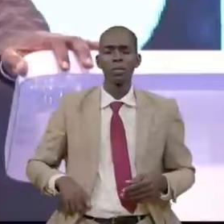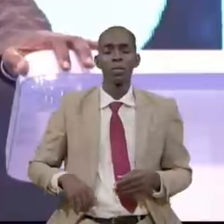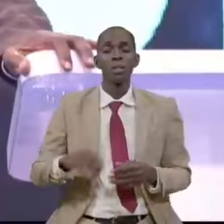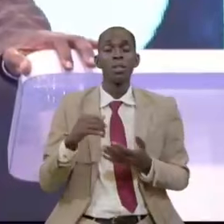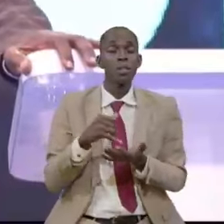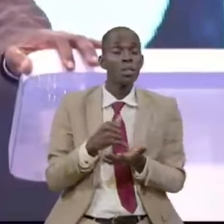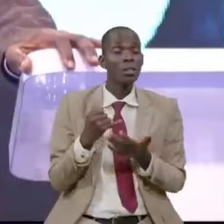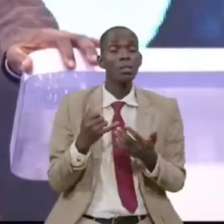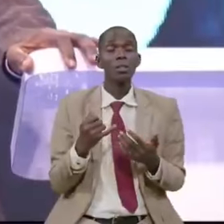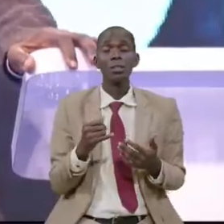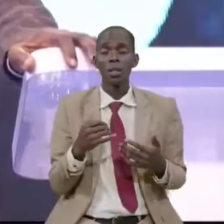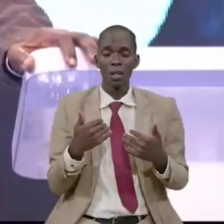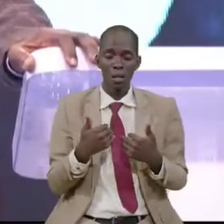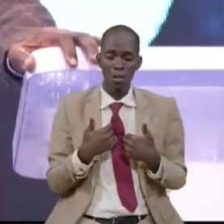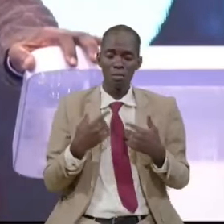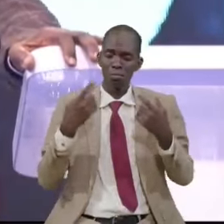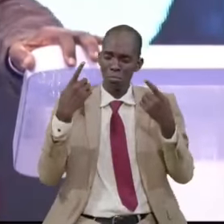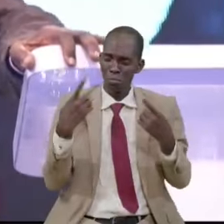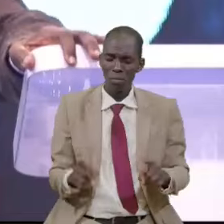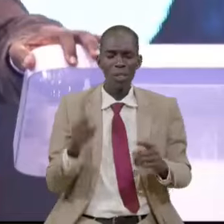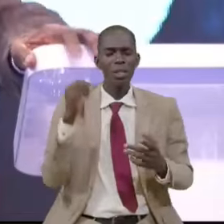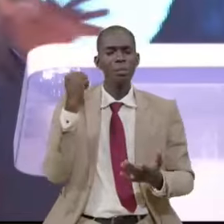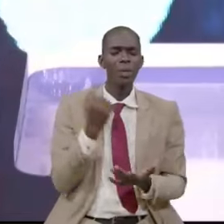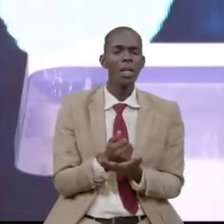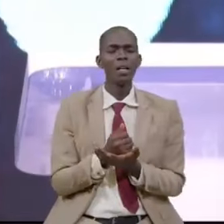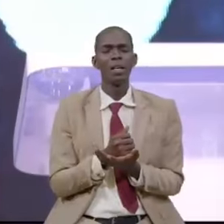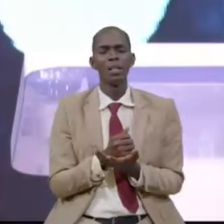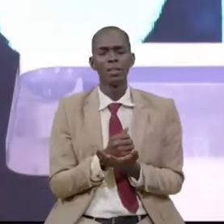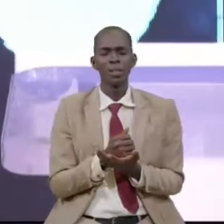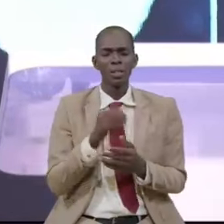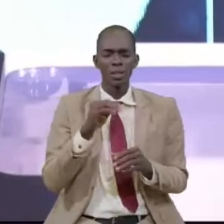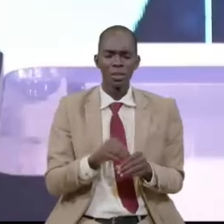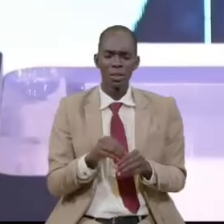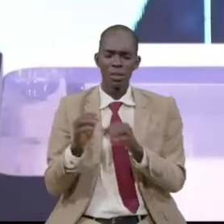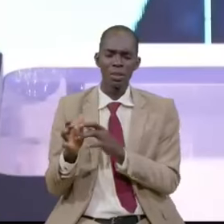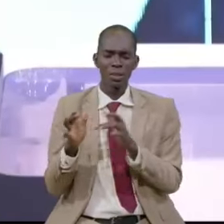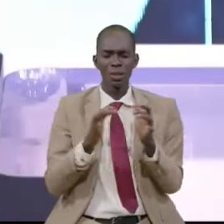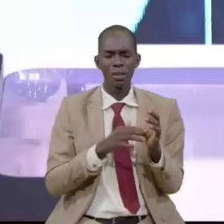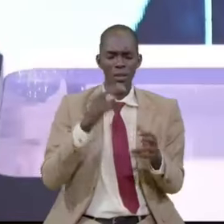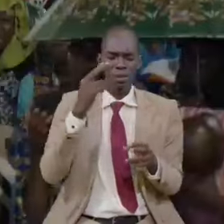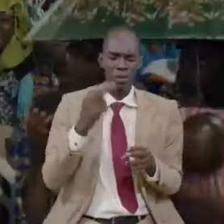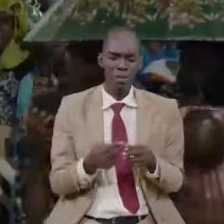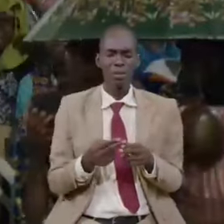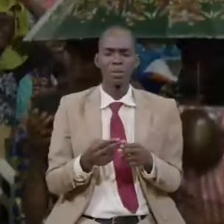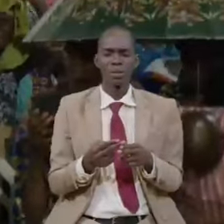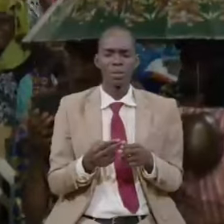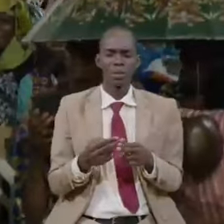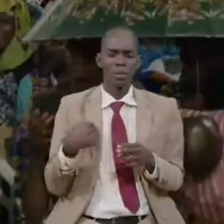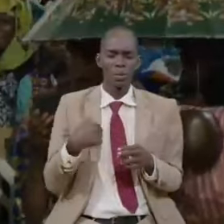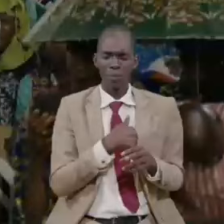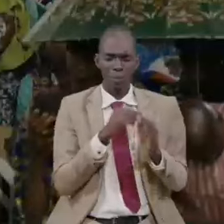is done. In Jesus' name we pray.